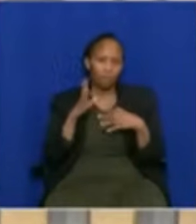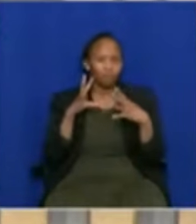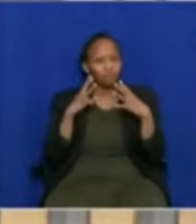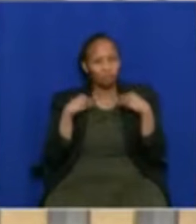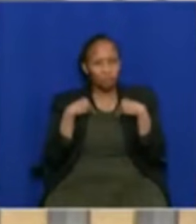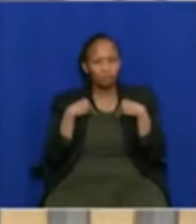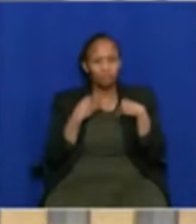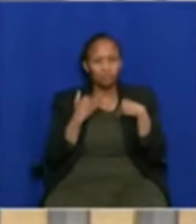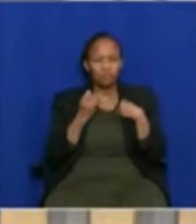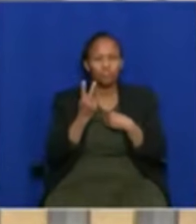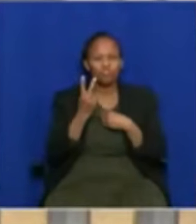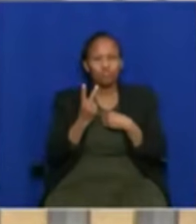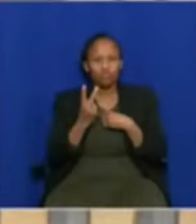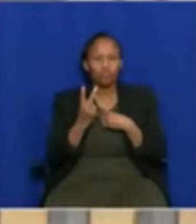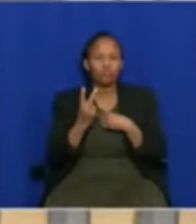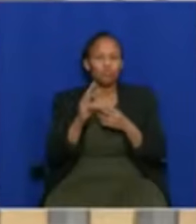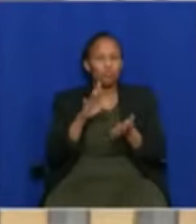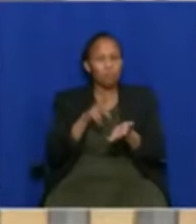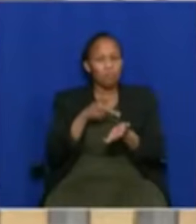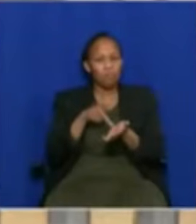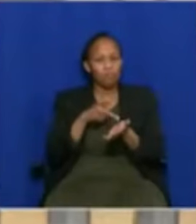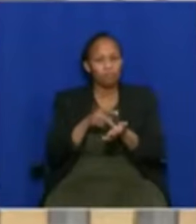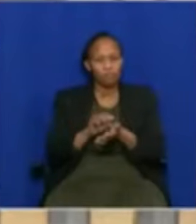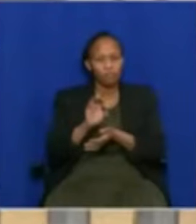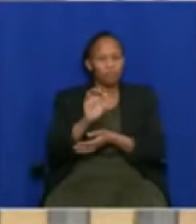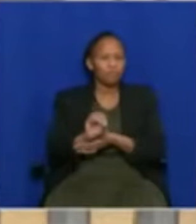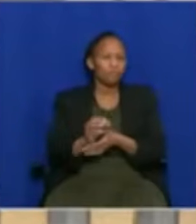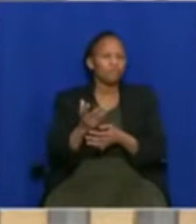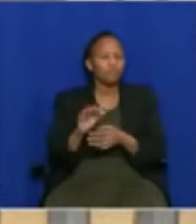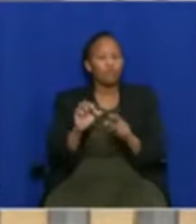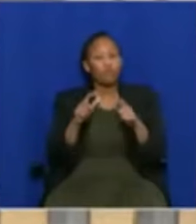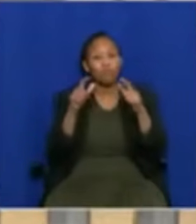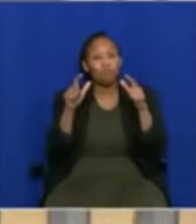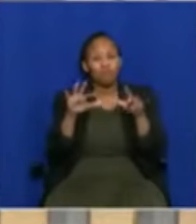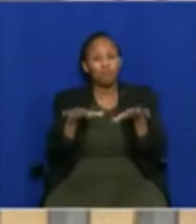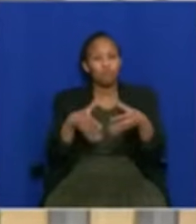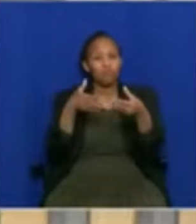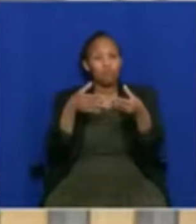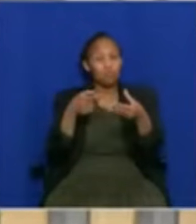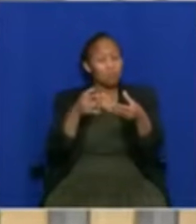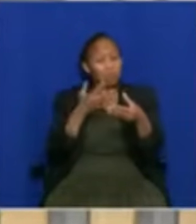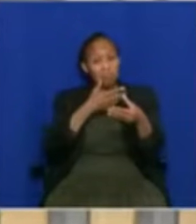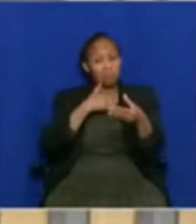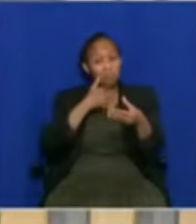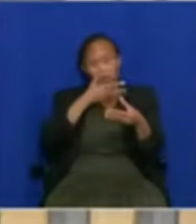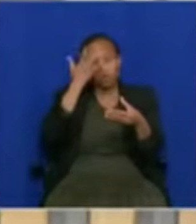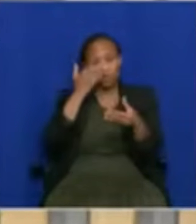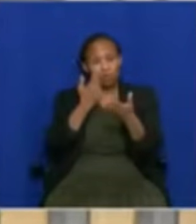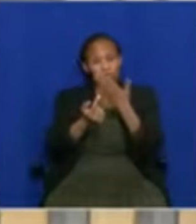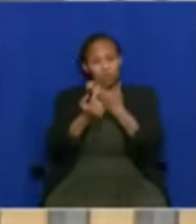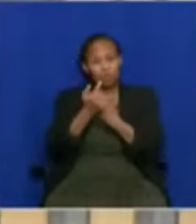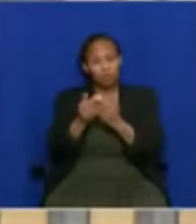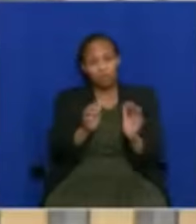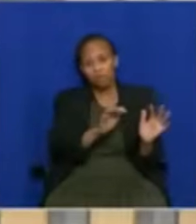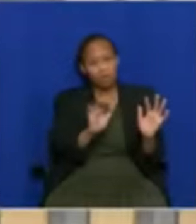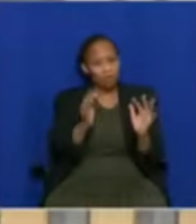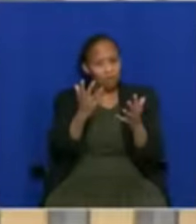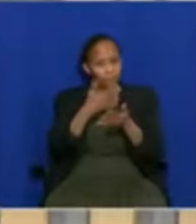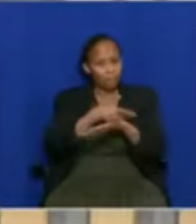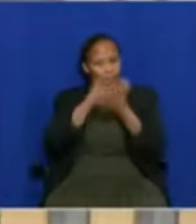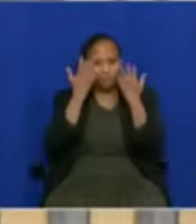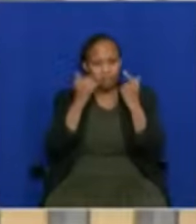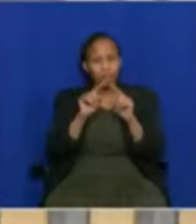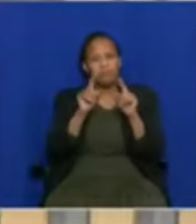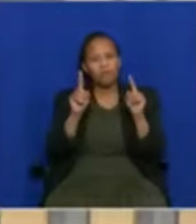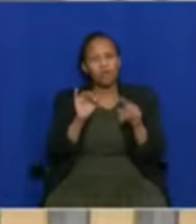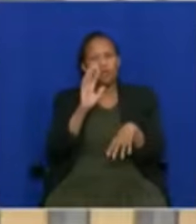pages Yes. of a bigger document. I don't know how that transpired. We will see where the glitch was in the